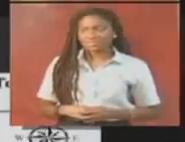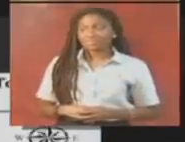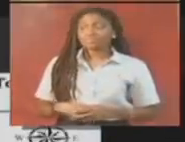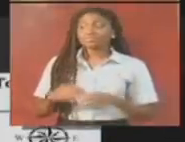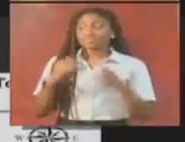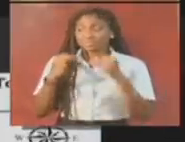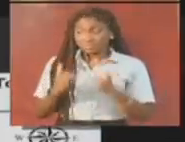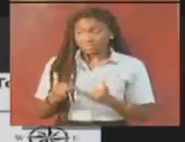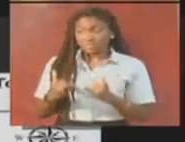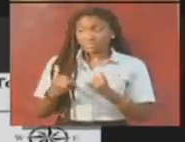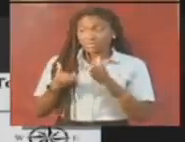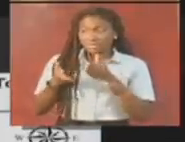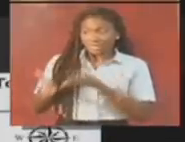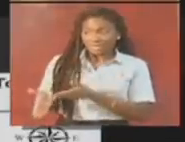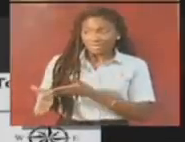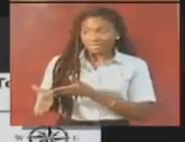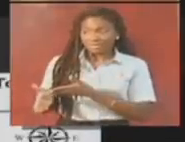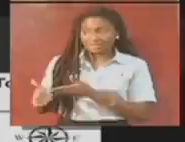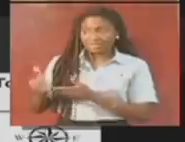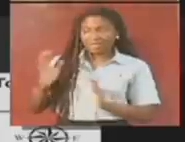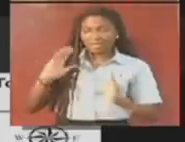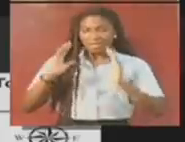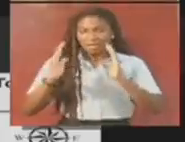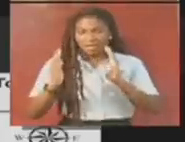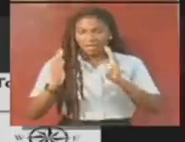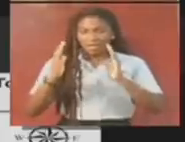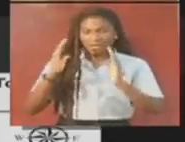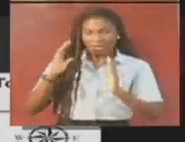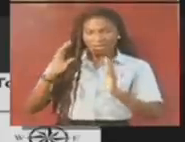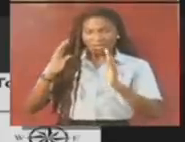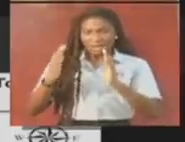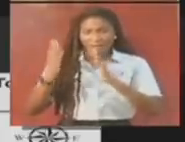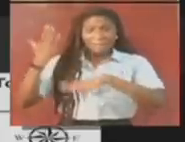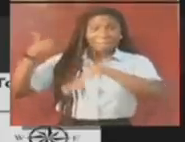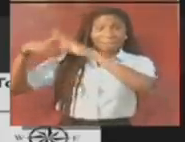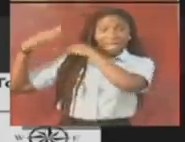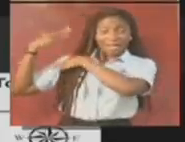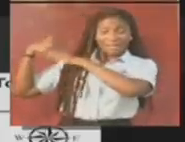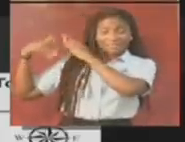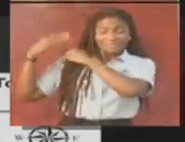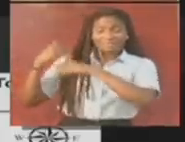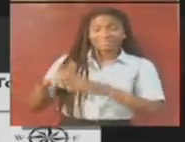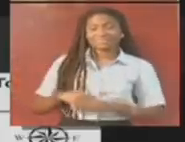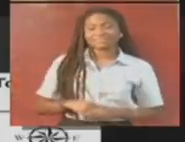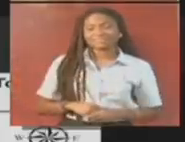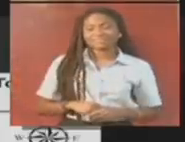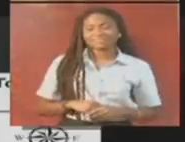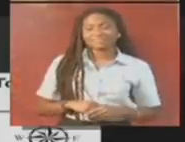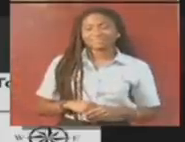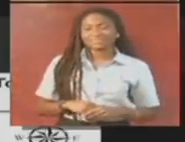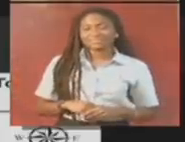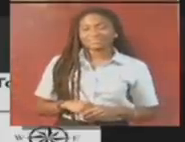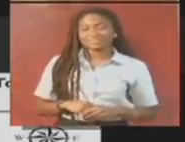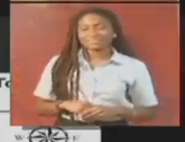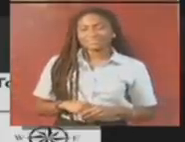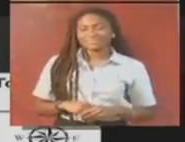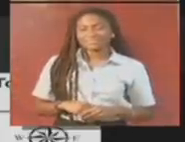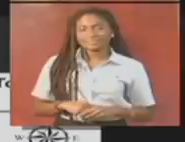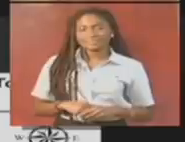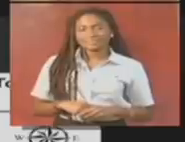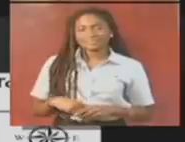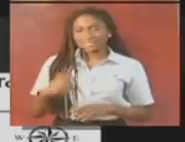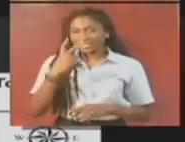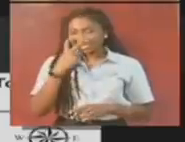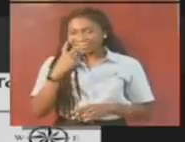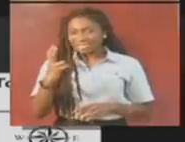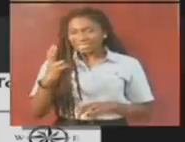to epidemiological weeks 13 and 14 here. And as Dr. Hines would have mentioned previously, the